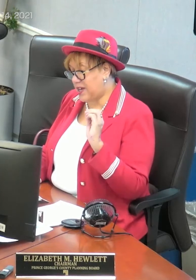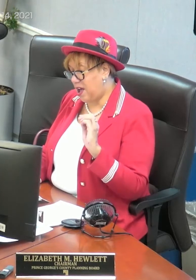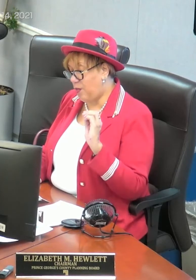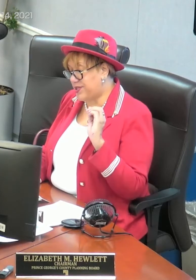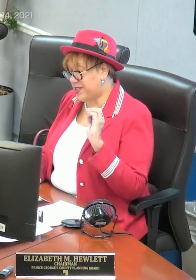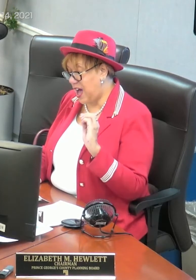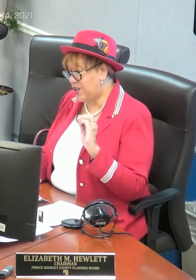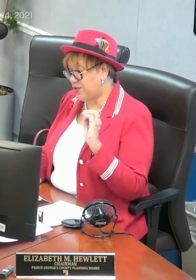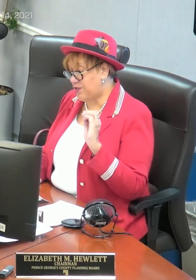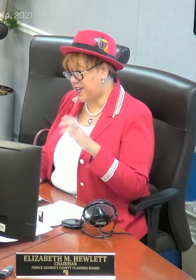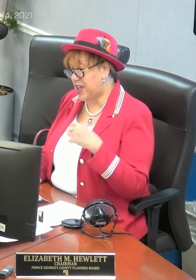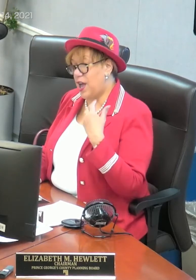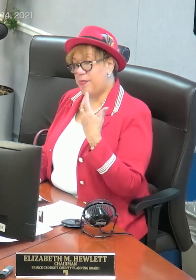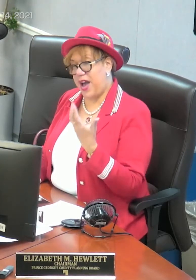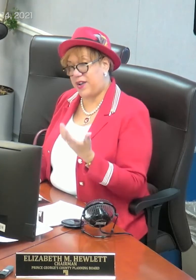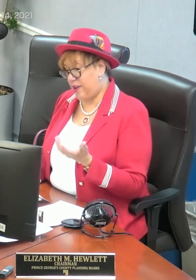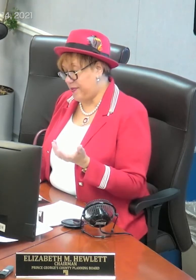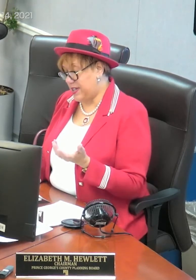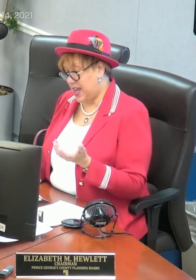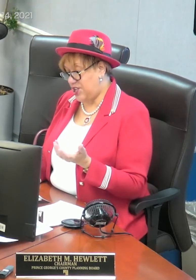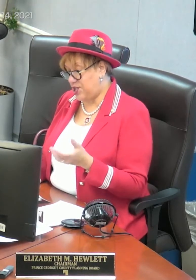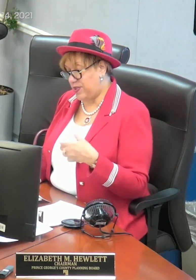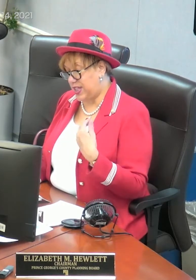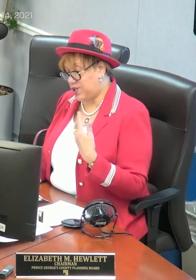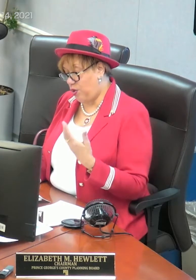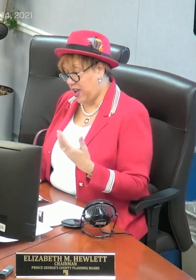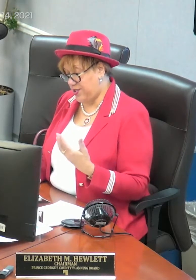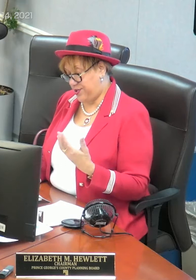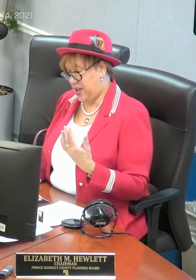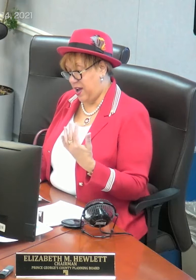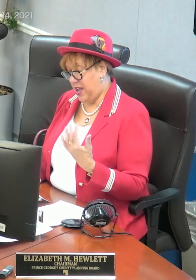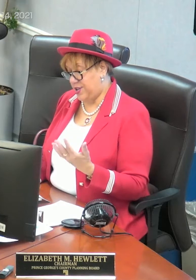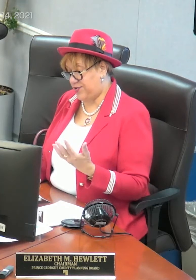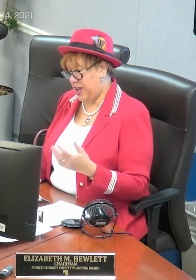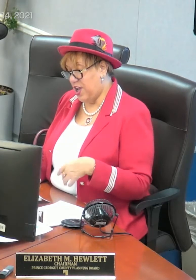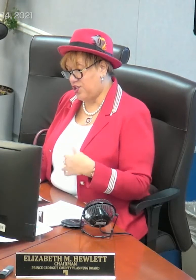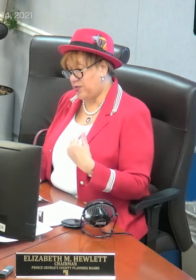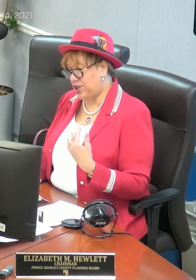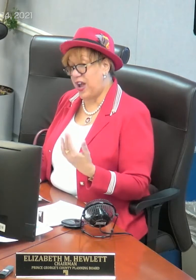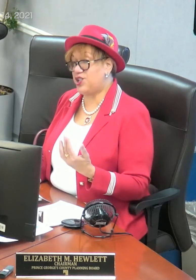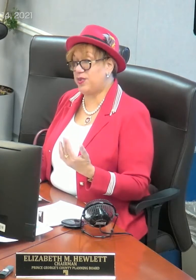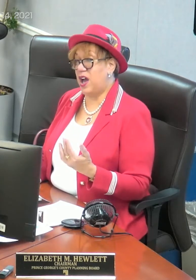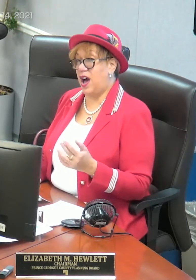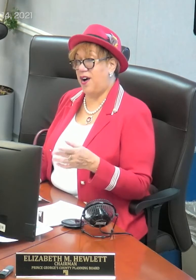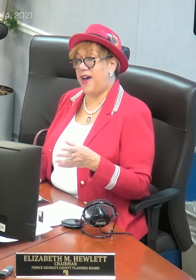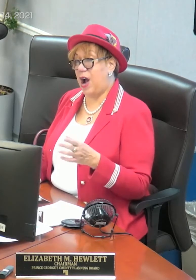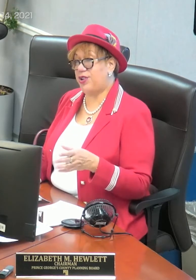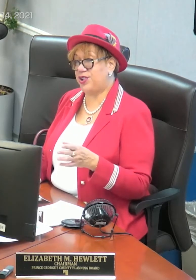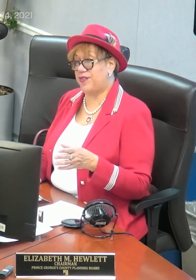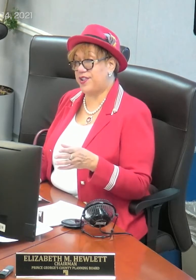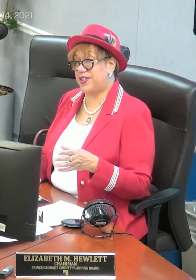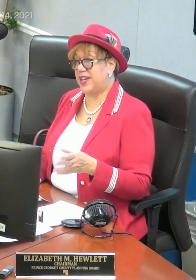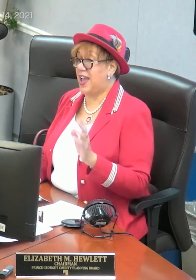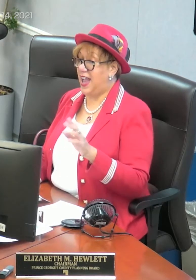the black doll was designed to increase black representation within the toy industry. She was a graduate of